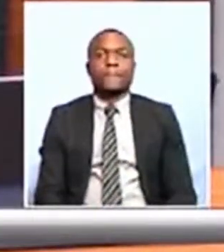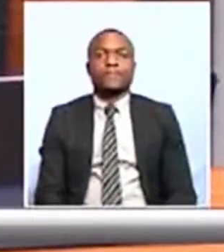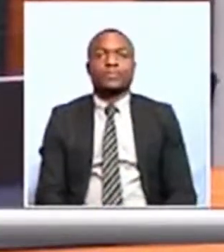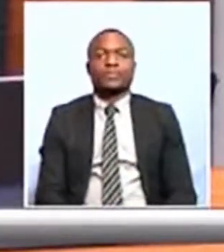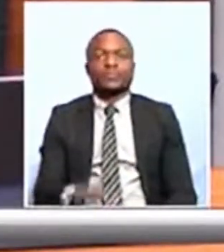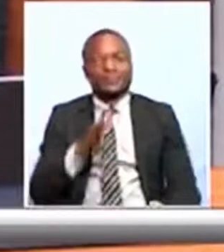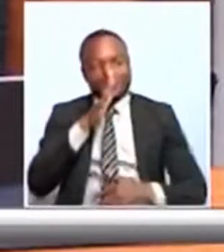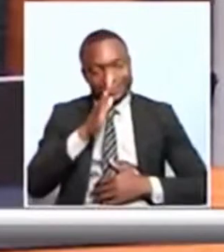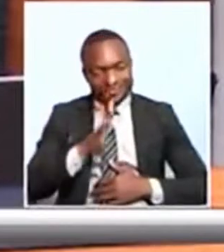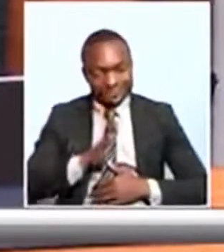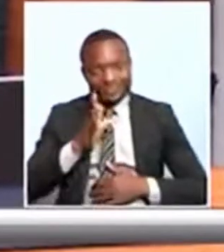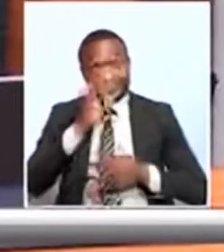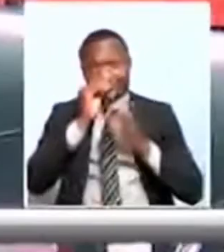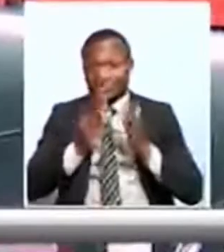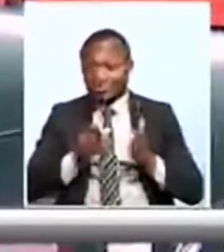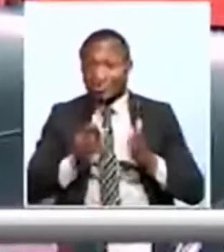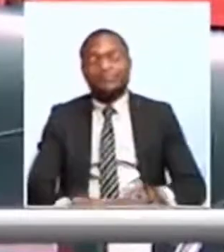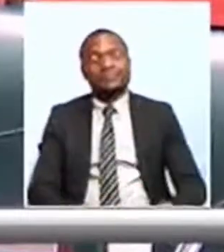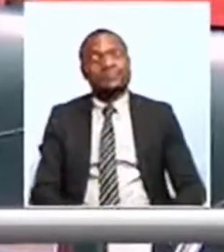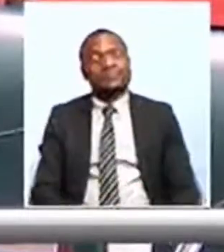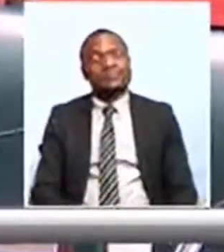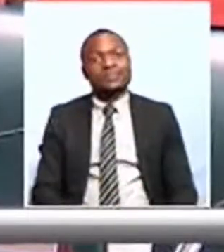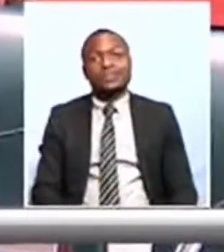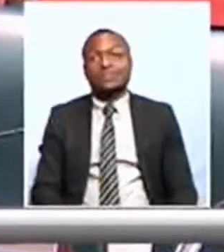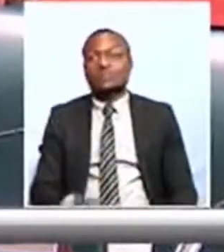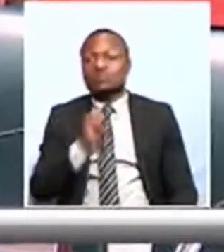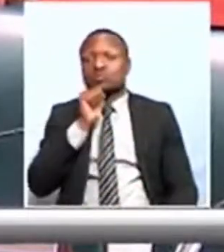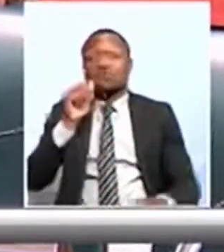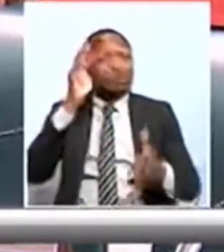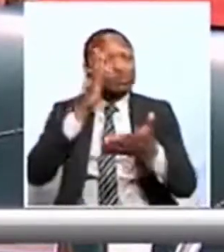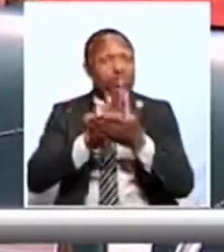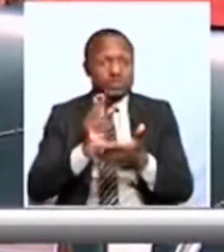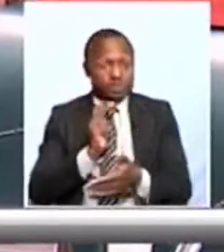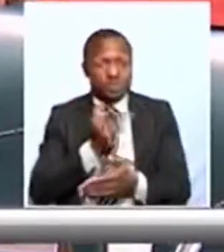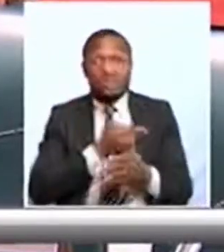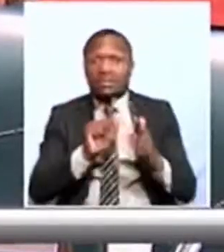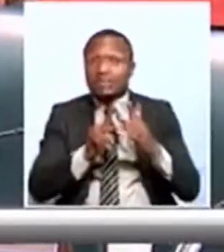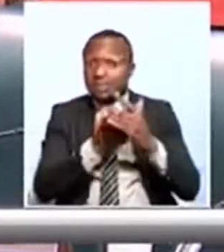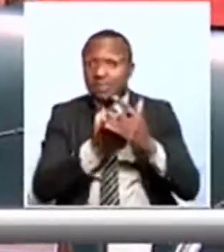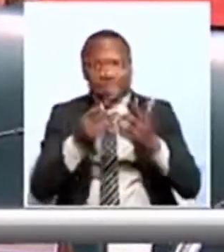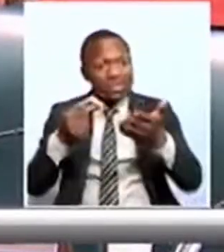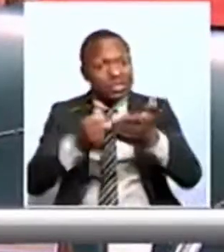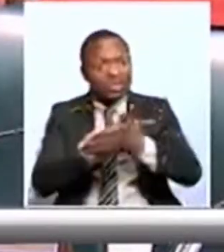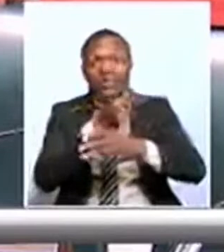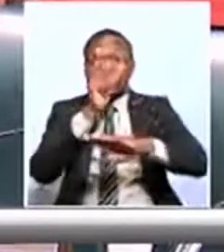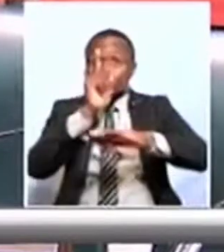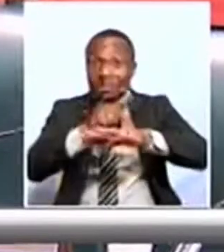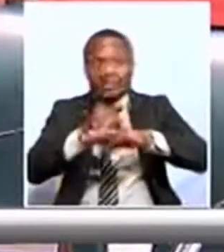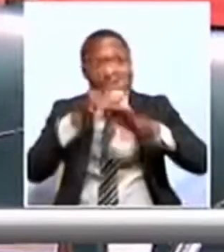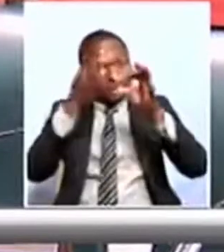Madam Speaker, it doesn't stop us from starting a new project. If probably we acquire some donor